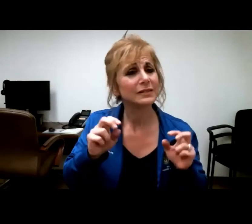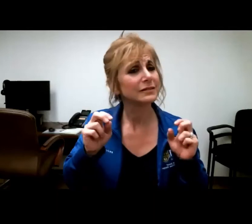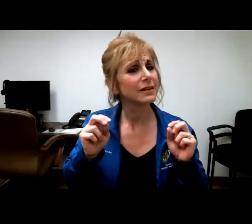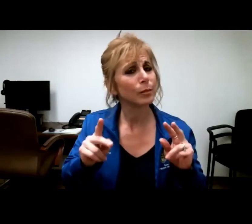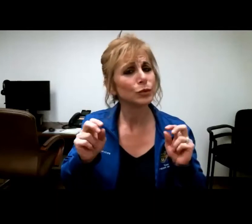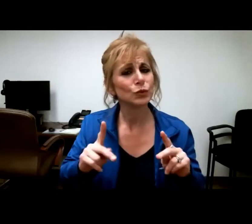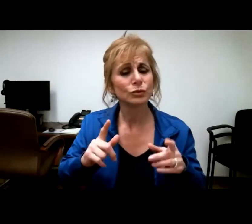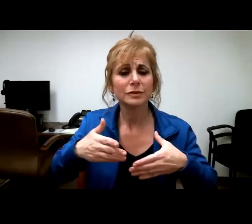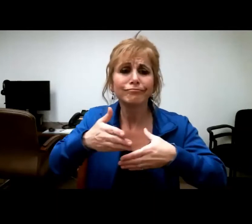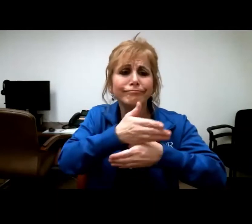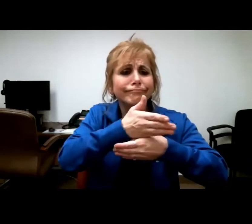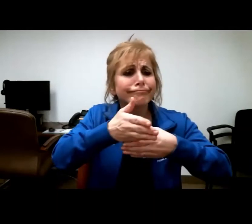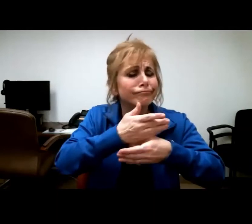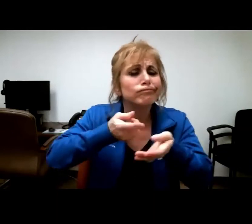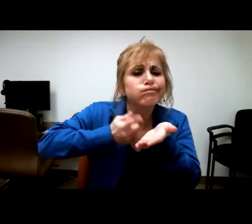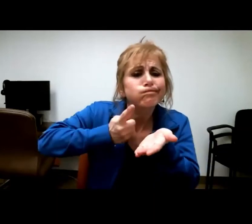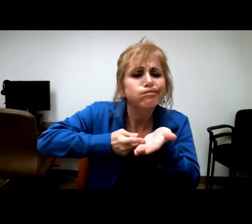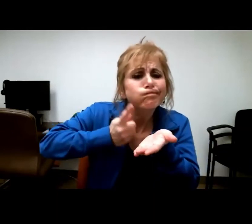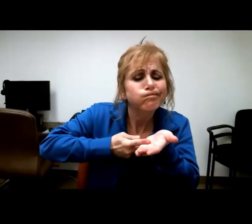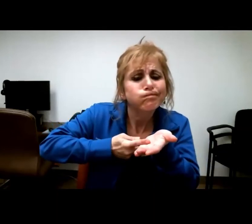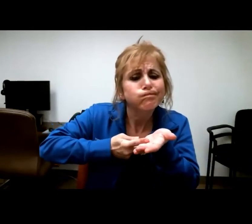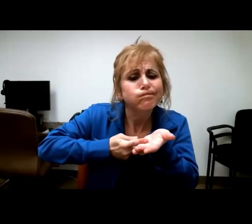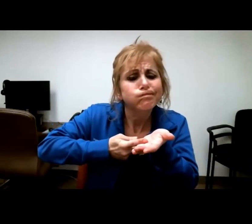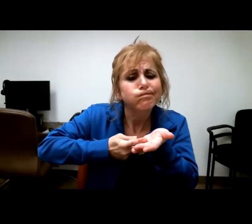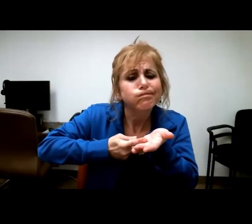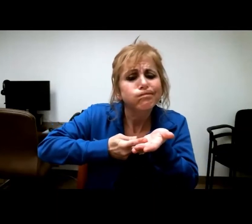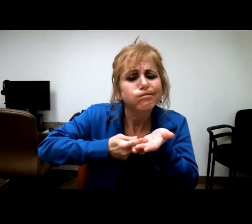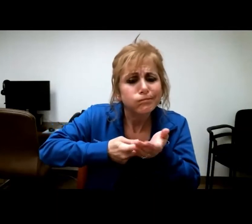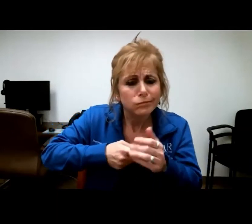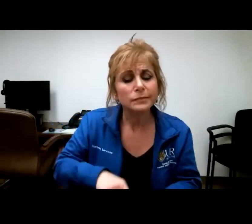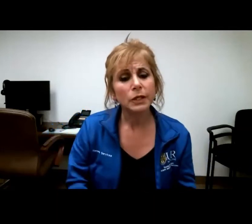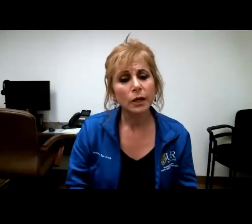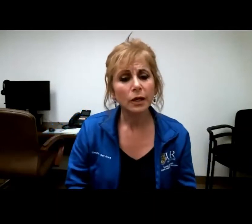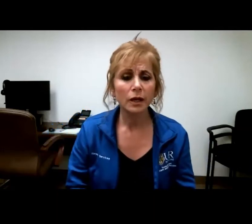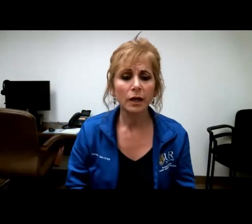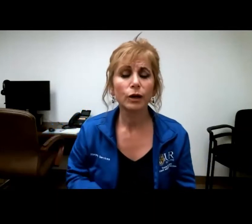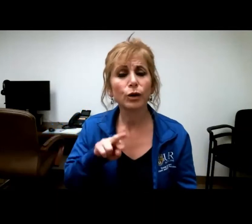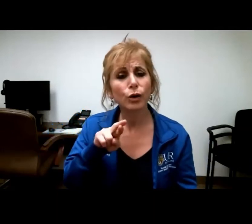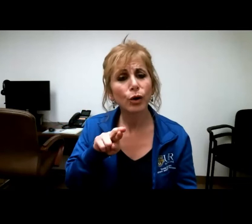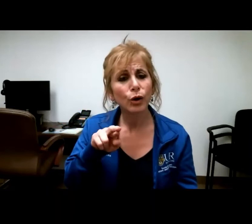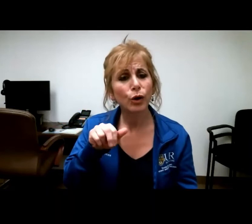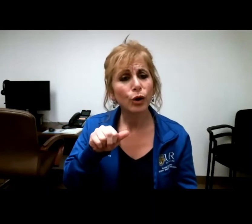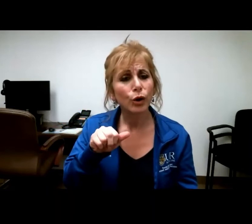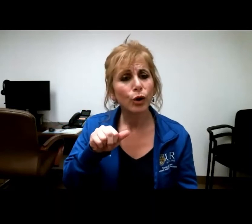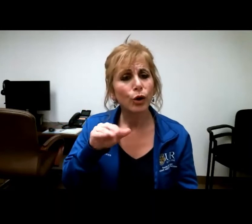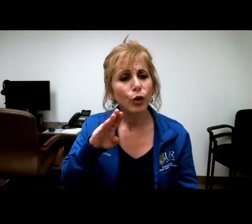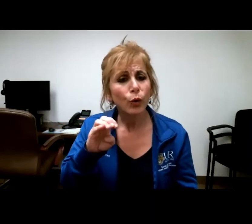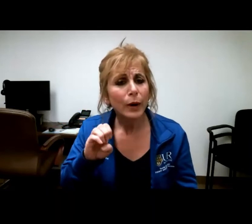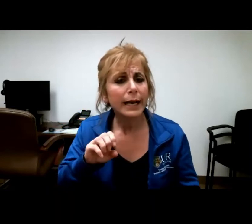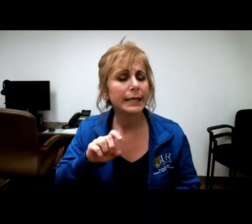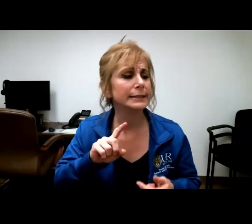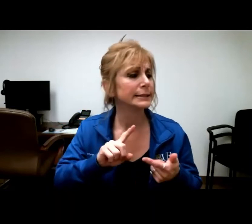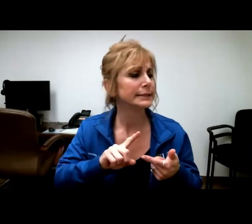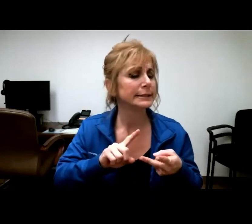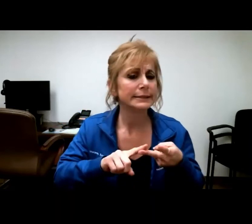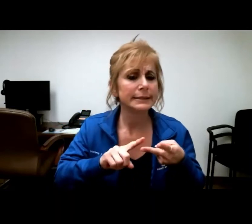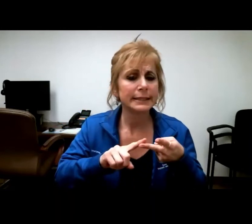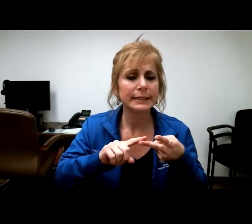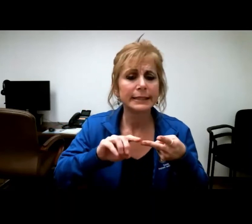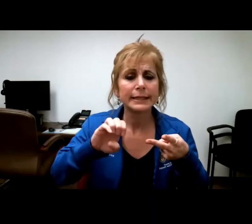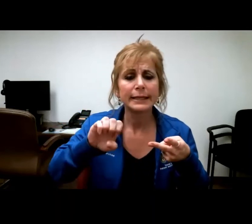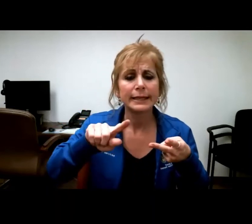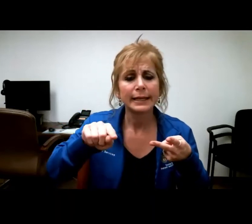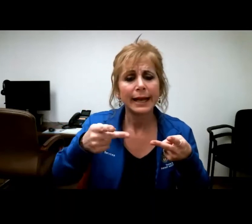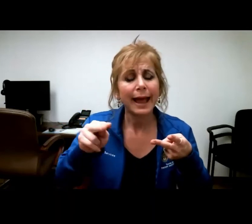to discuss racial ethnic inequities in our county. I am the chair,